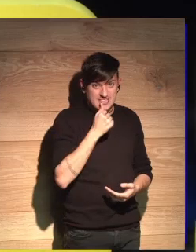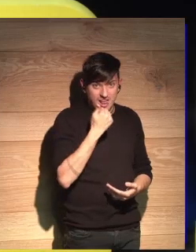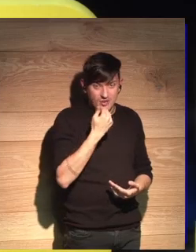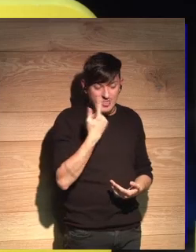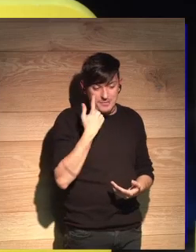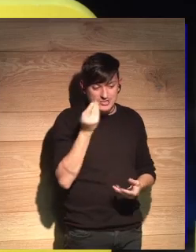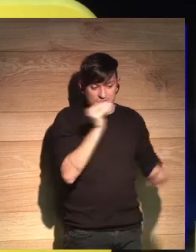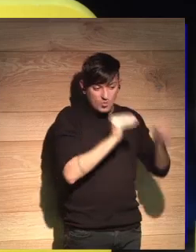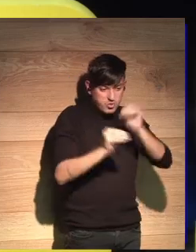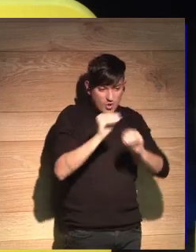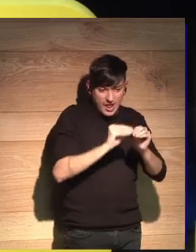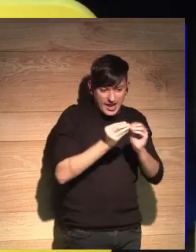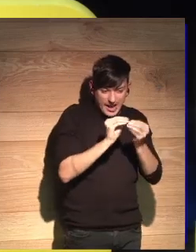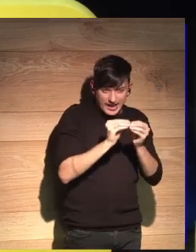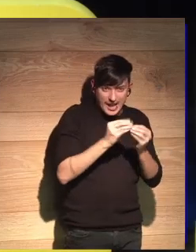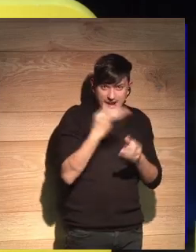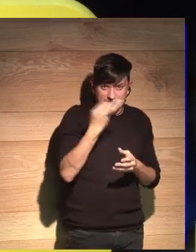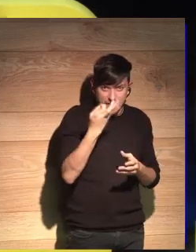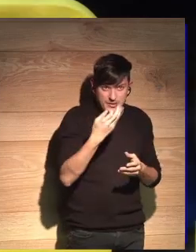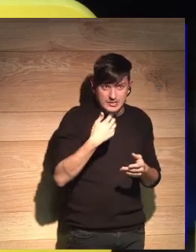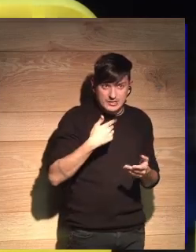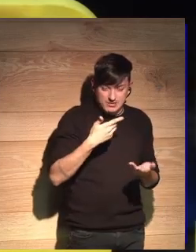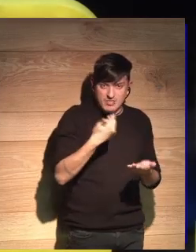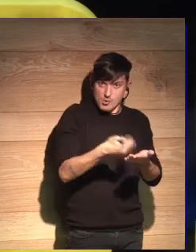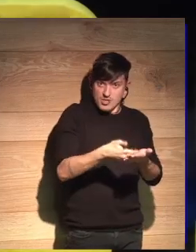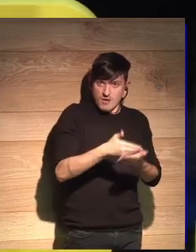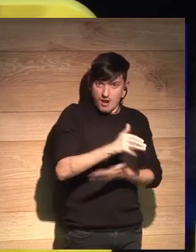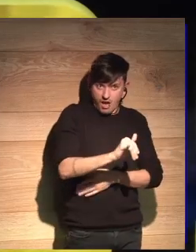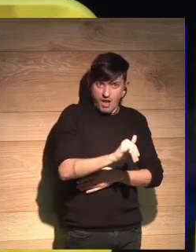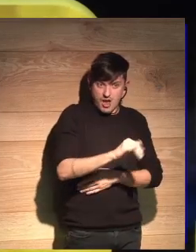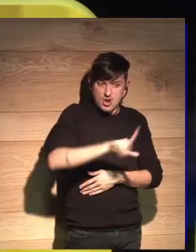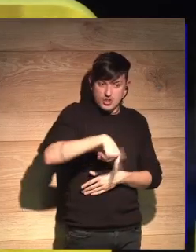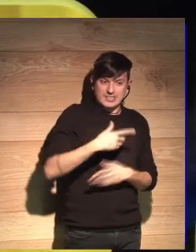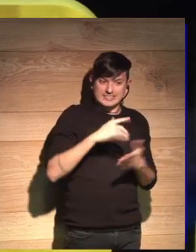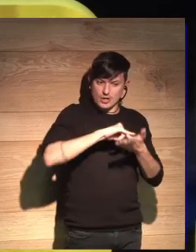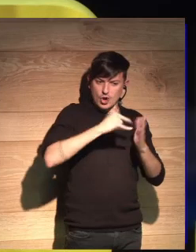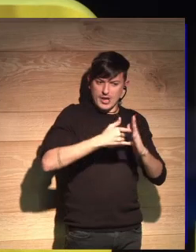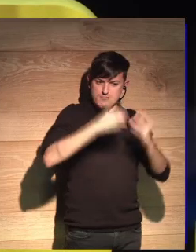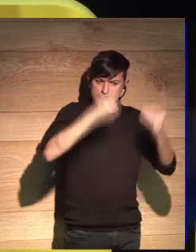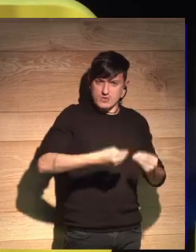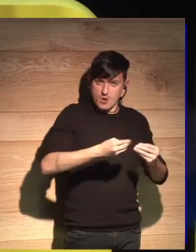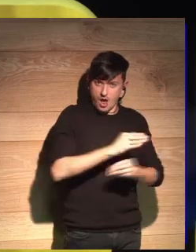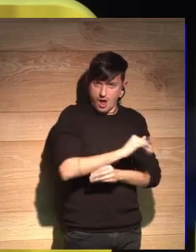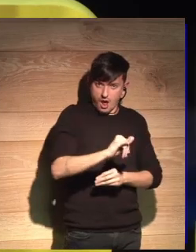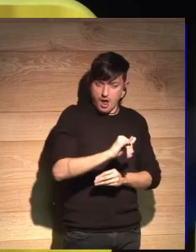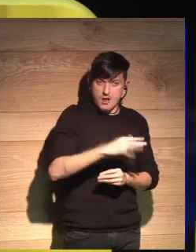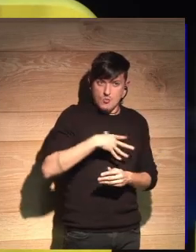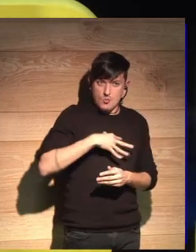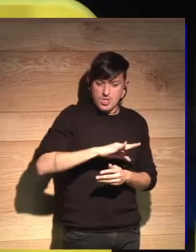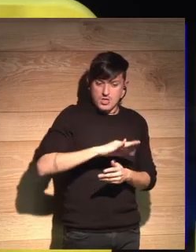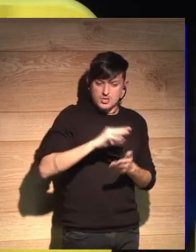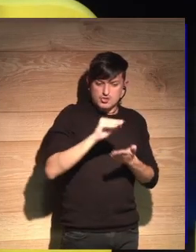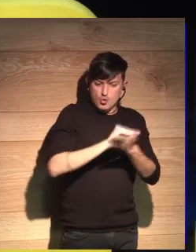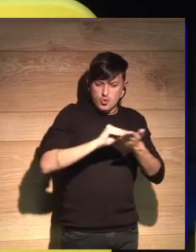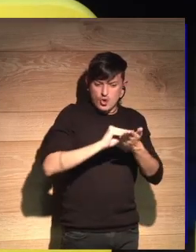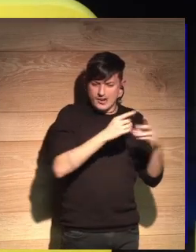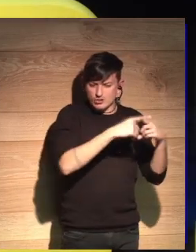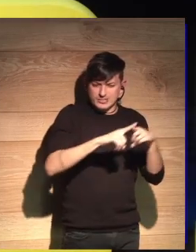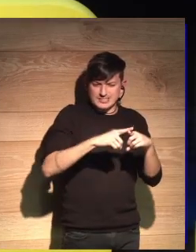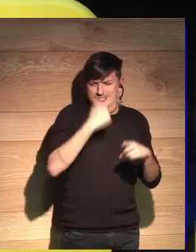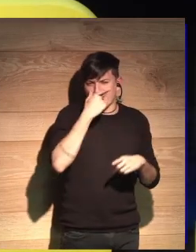beautiful demonstration that we can do amazing technology, yet miss out on something very simple and stupid. Other people are working better on